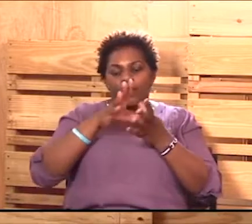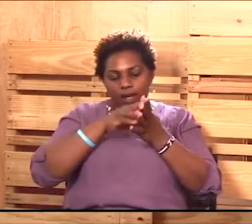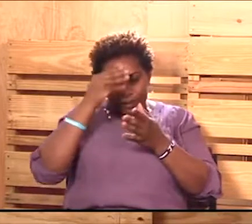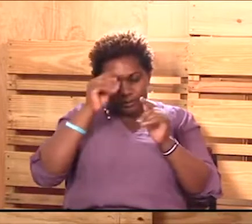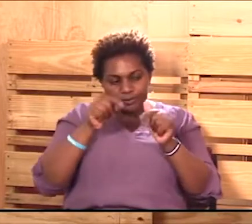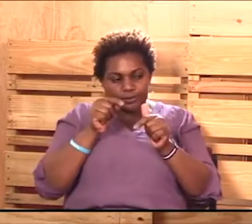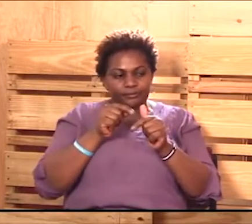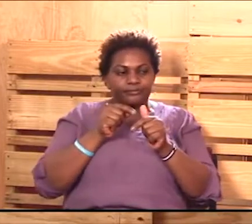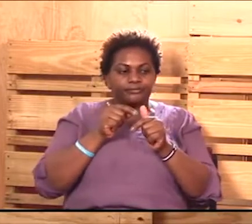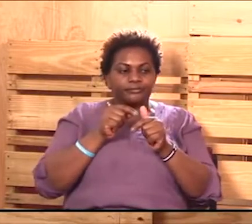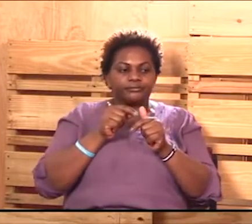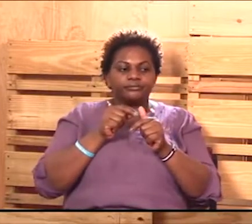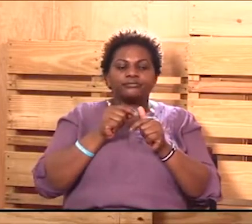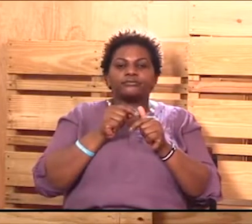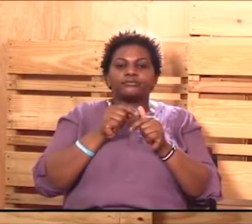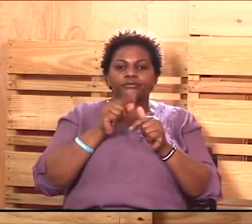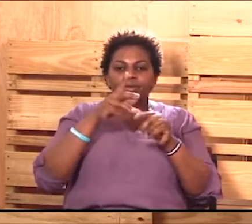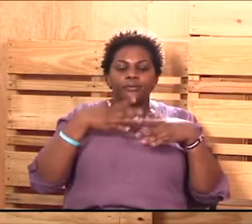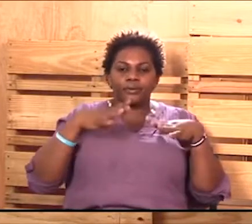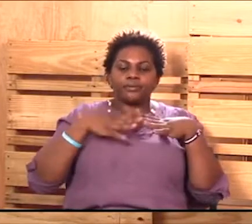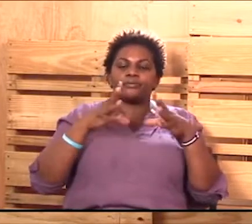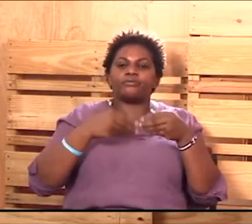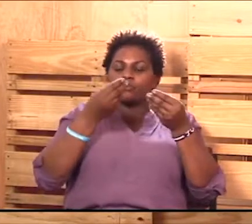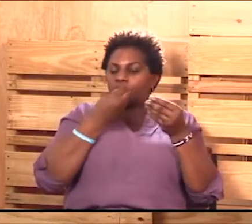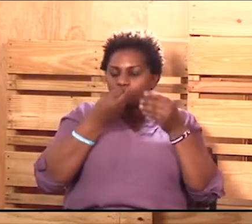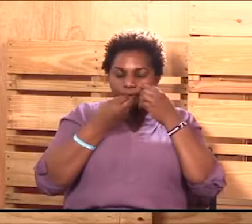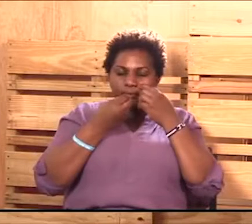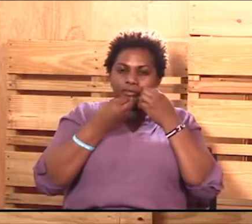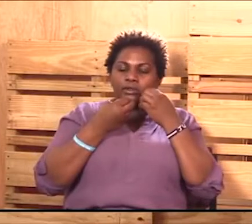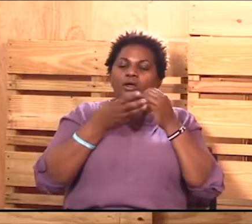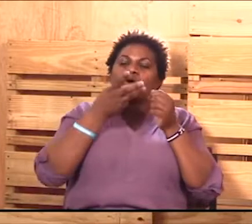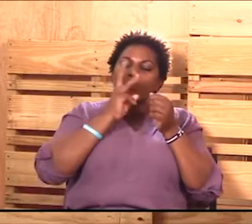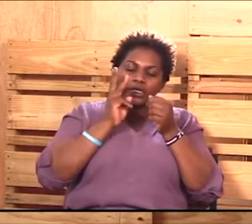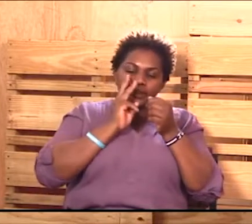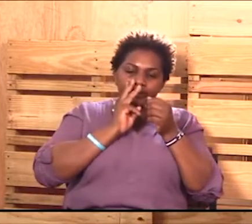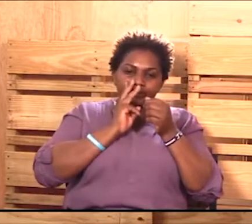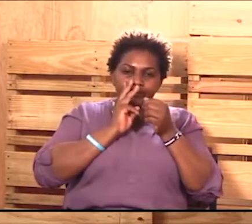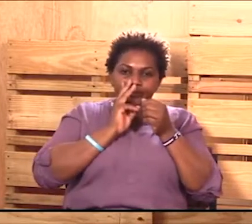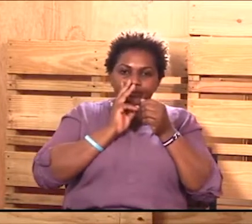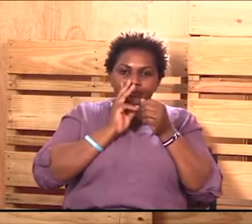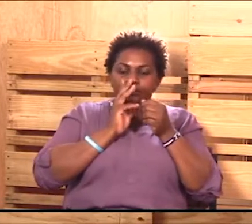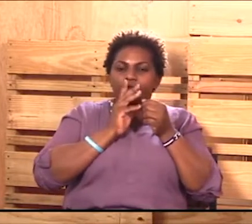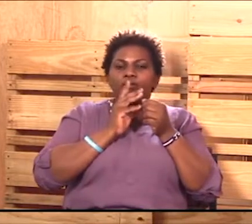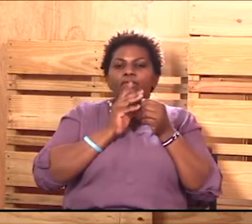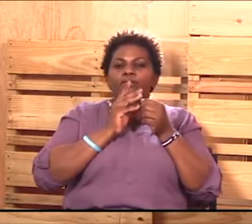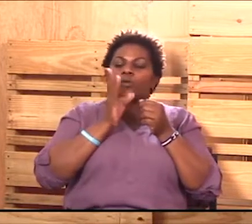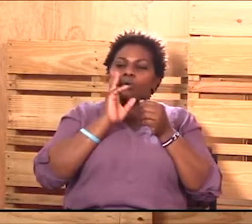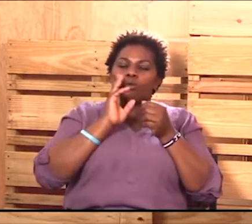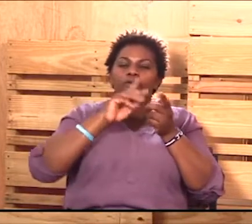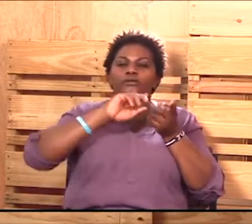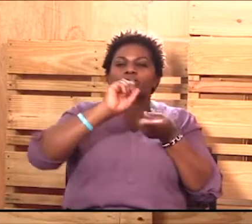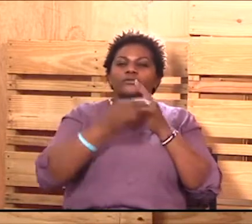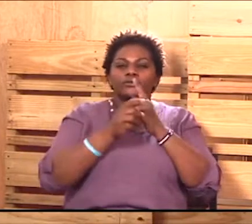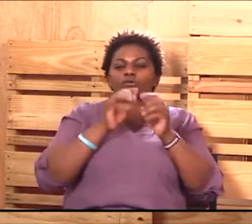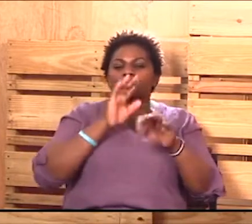today, we are seeing these people being provided food, they've been provided water. You know, the bitter water is turned to